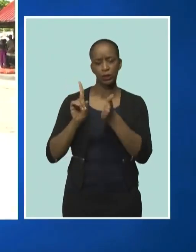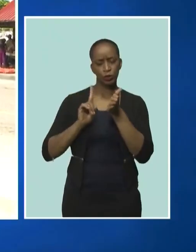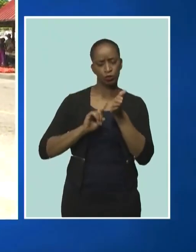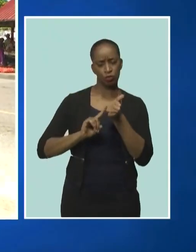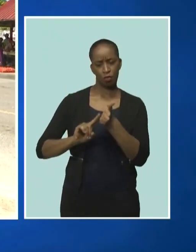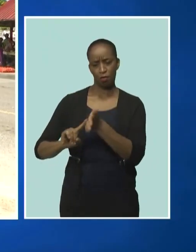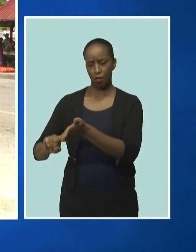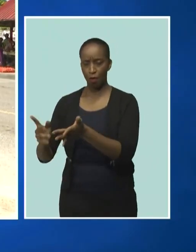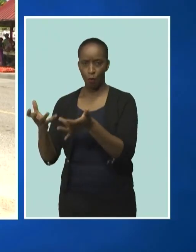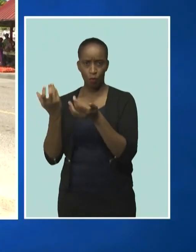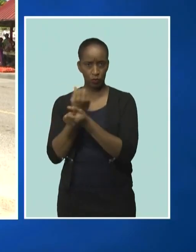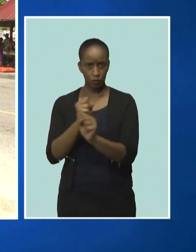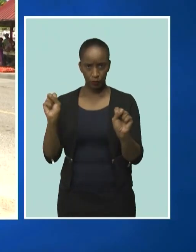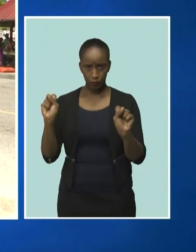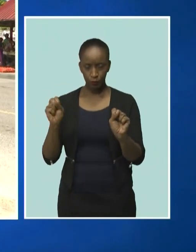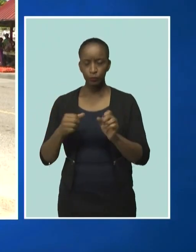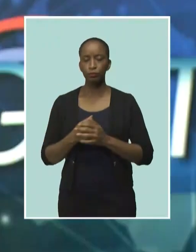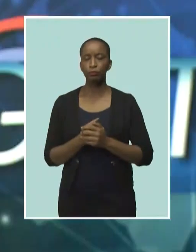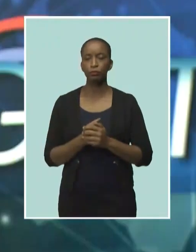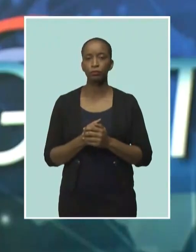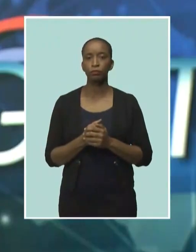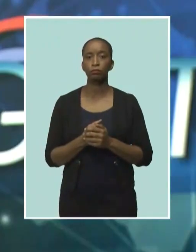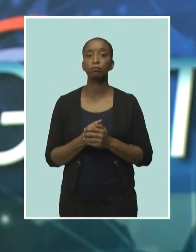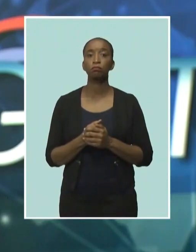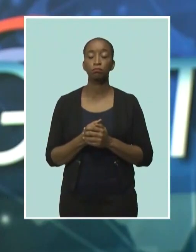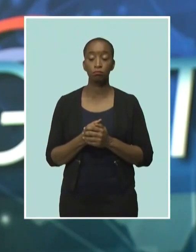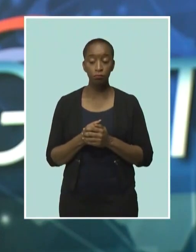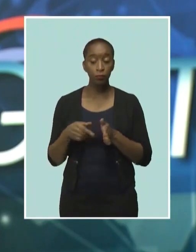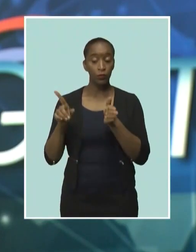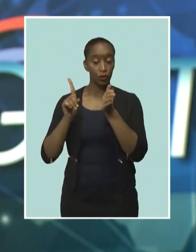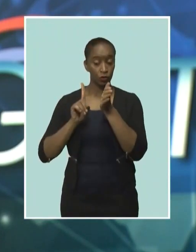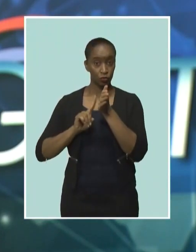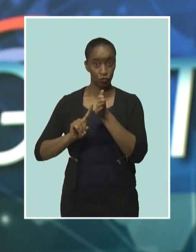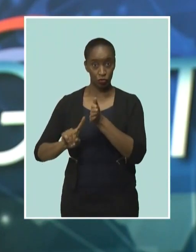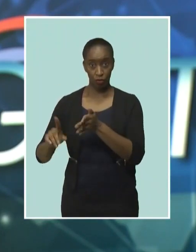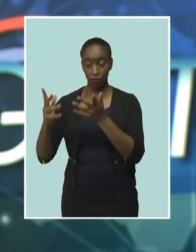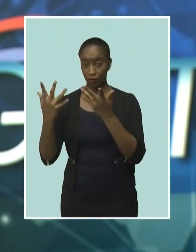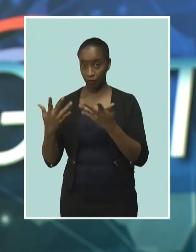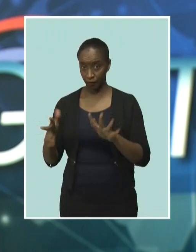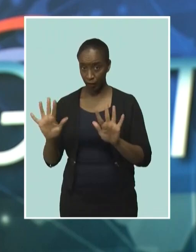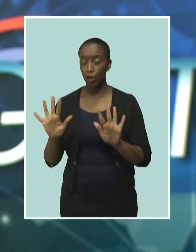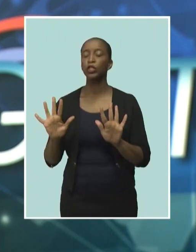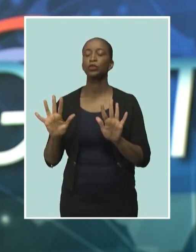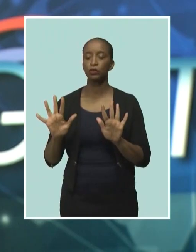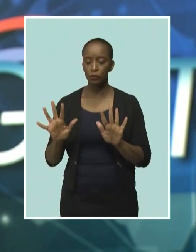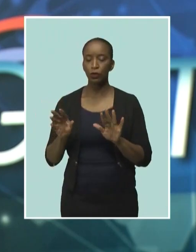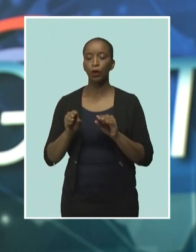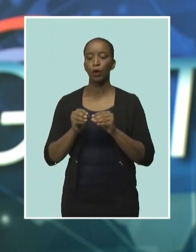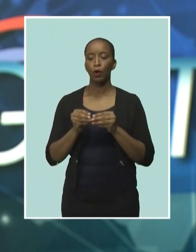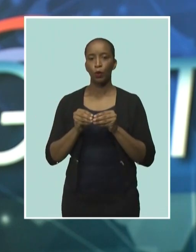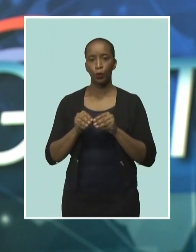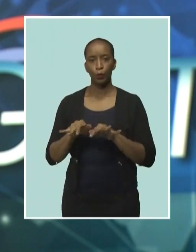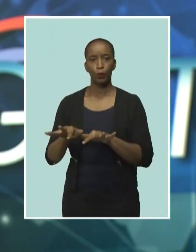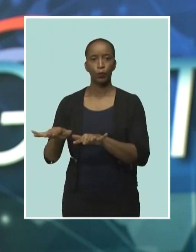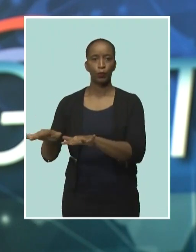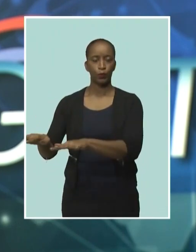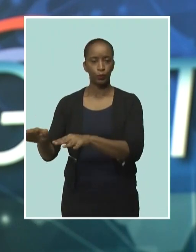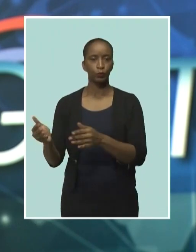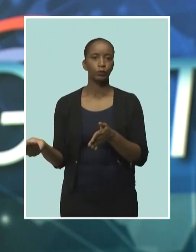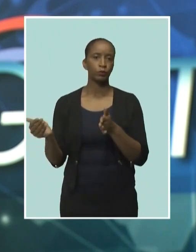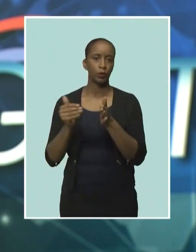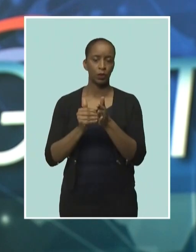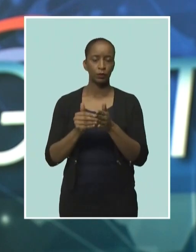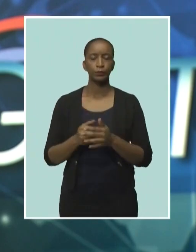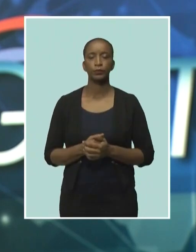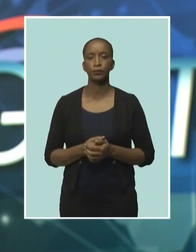safe. Ms. Smith said as soon as those checks were completed, the gas was restored. Well, coming up